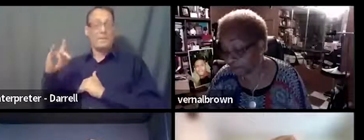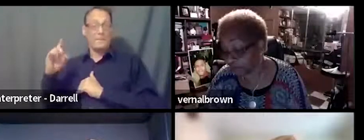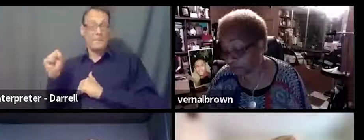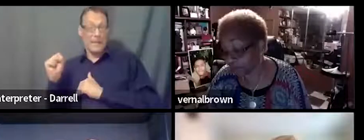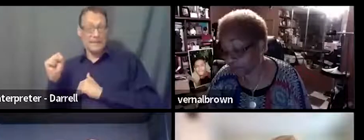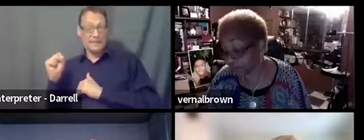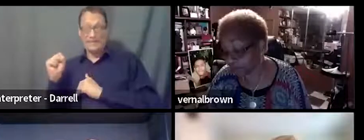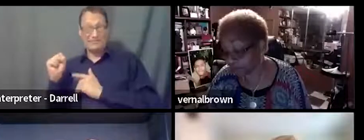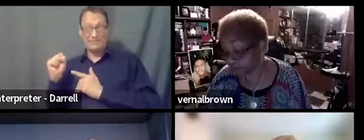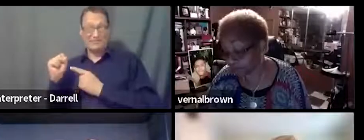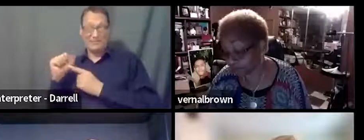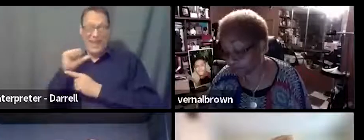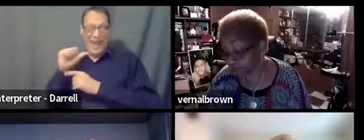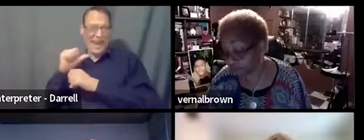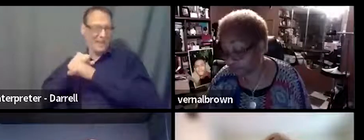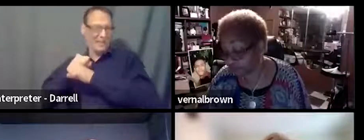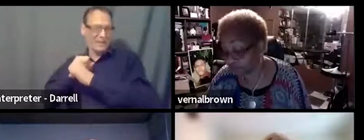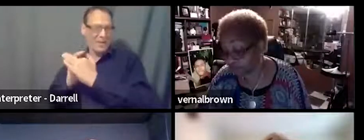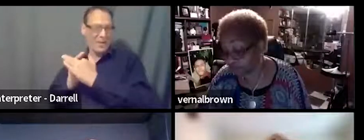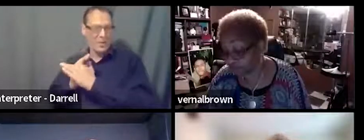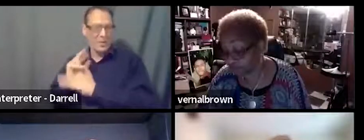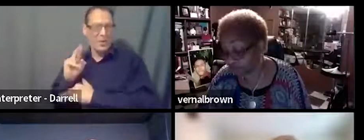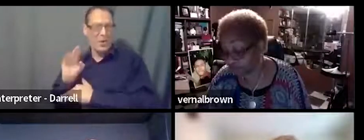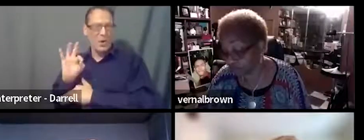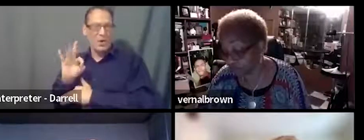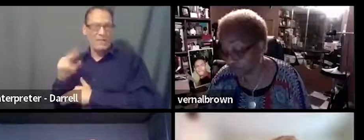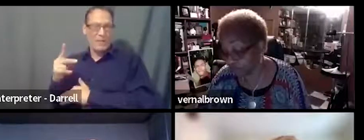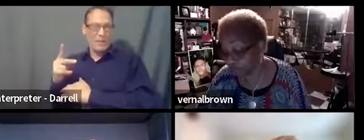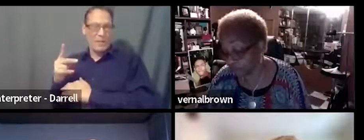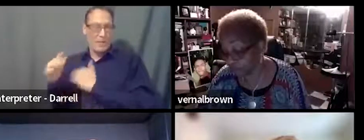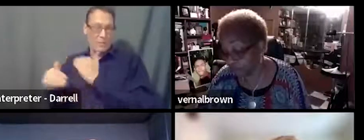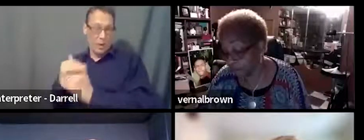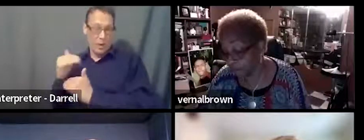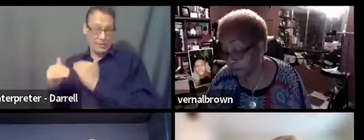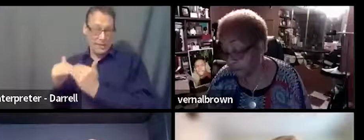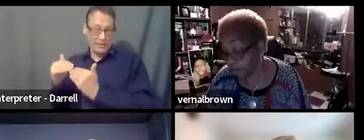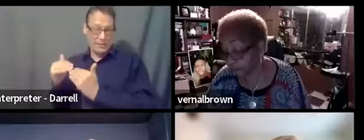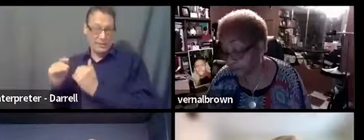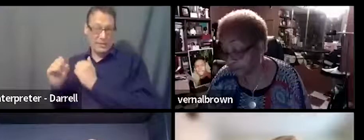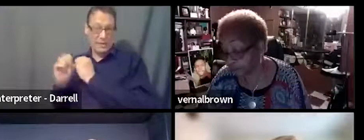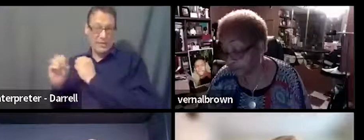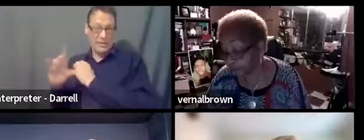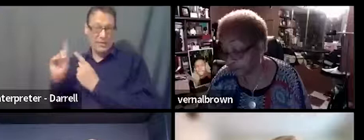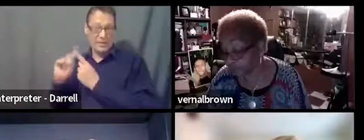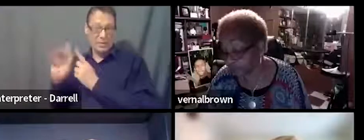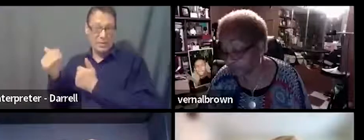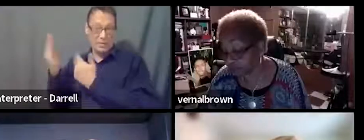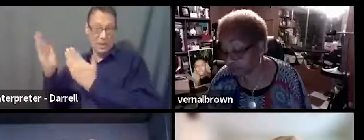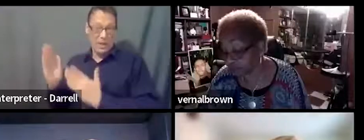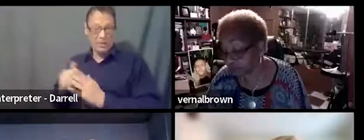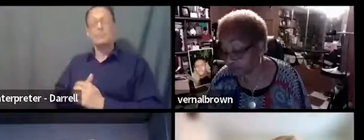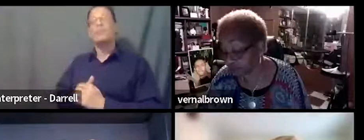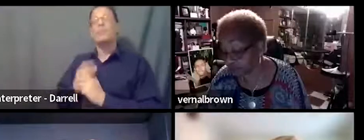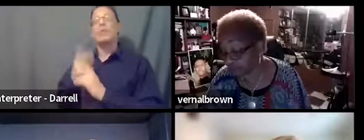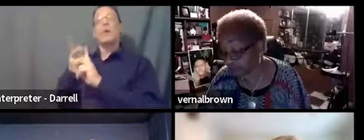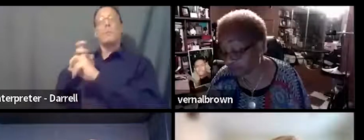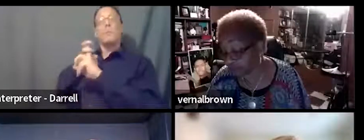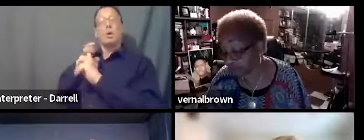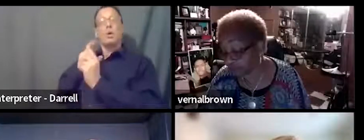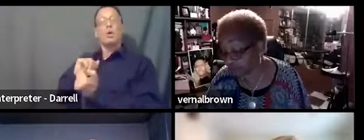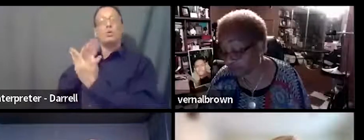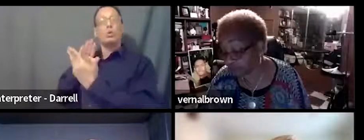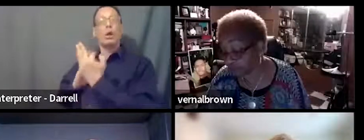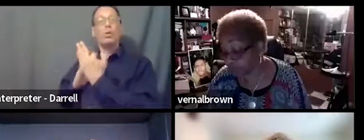were not secured through a formal RFP process that included an advertisement to suppliers. The procurement was addressed through an